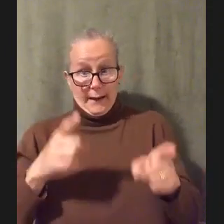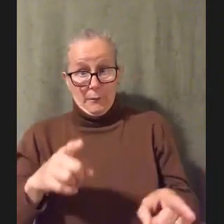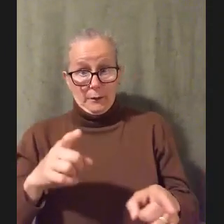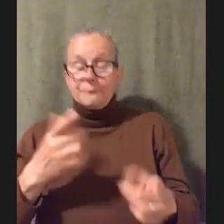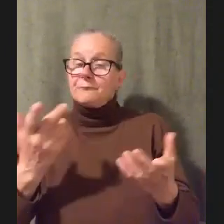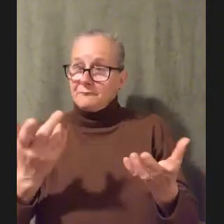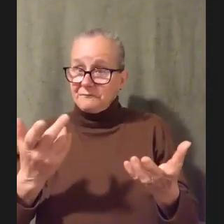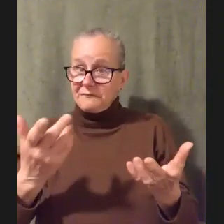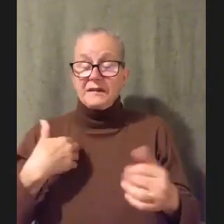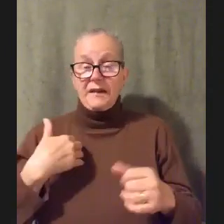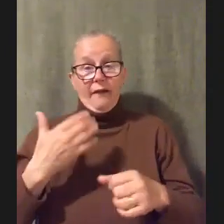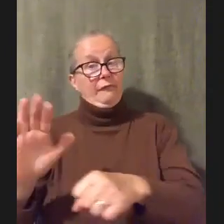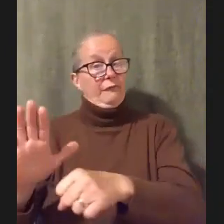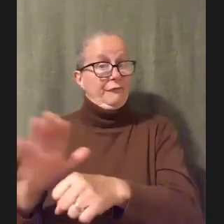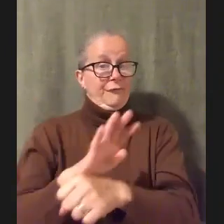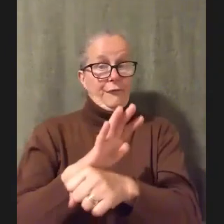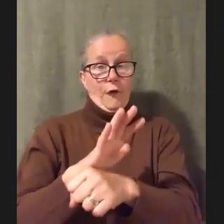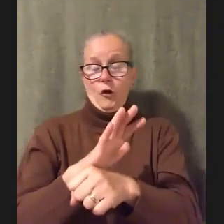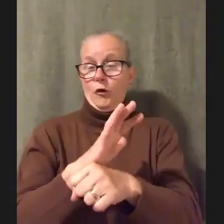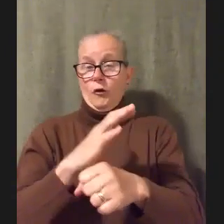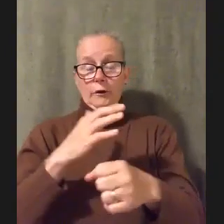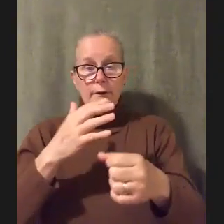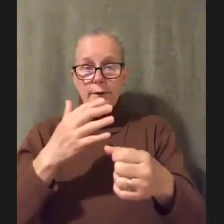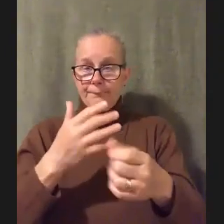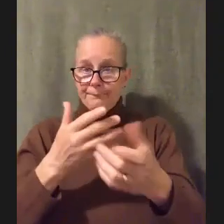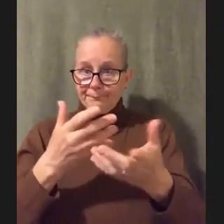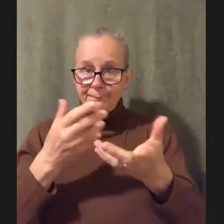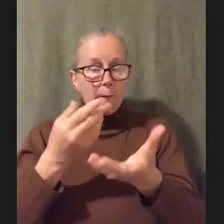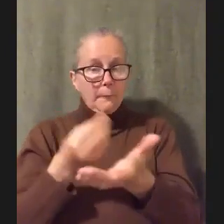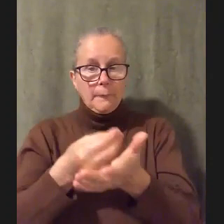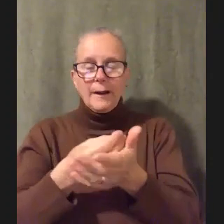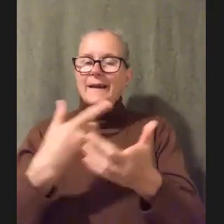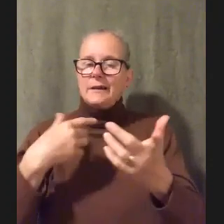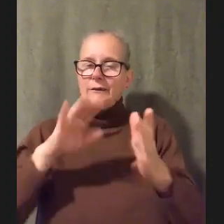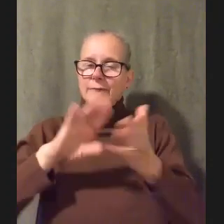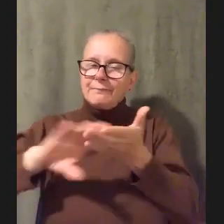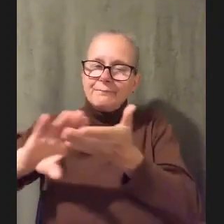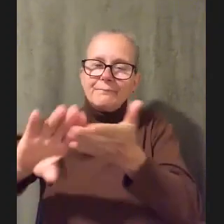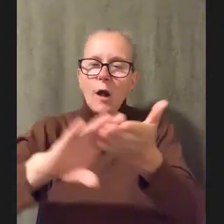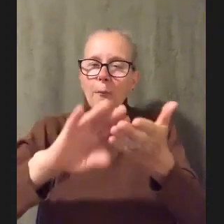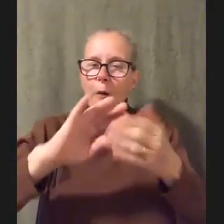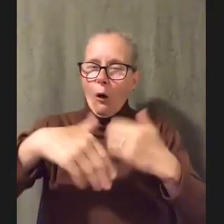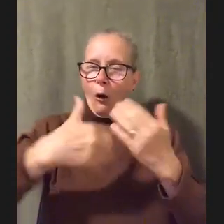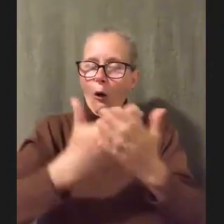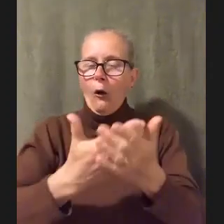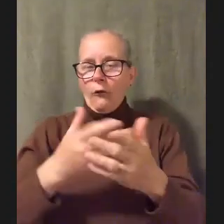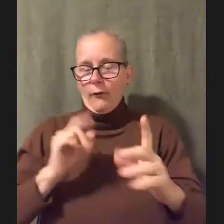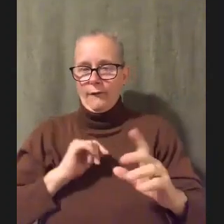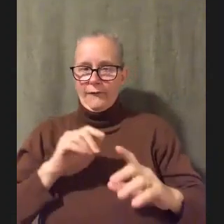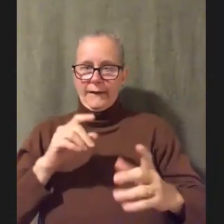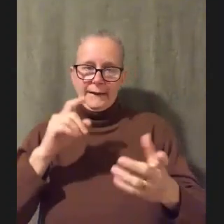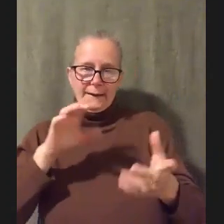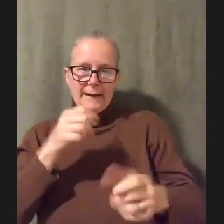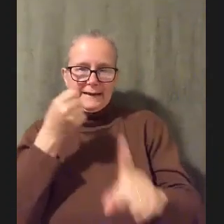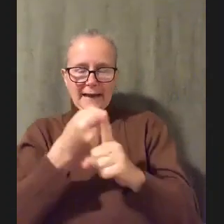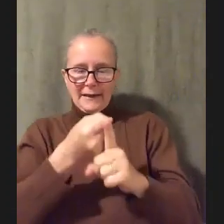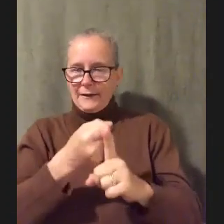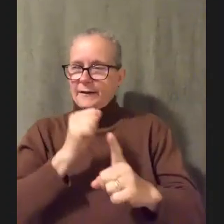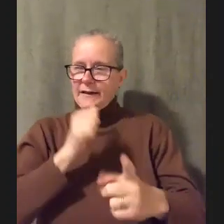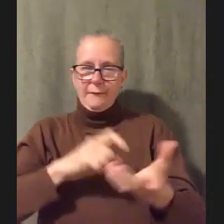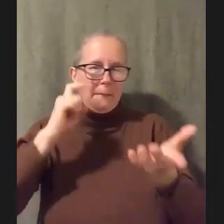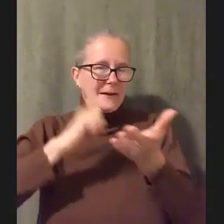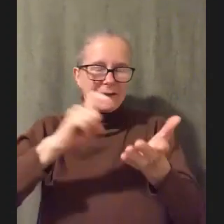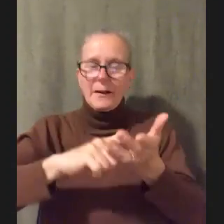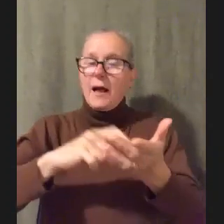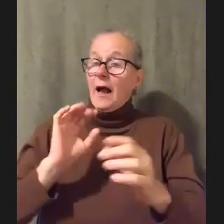getting fully engaged in that is clearing up the backlog of uninvestigated cases. And our staff have just done a